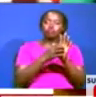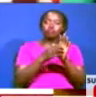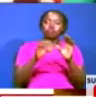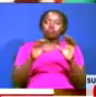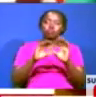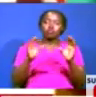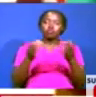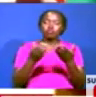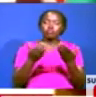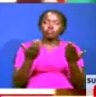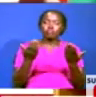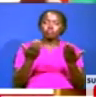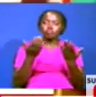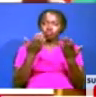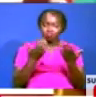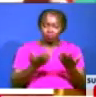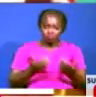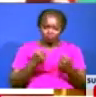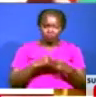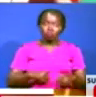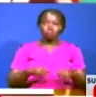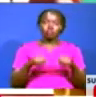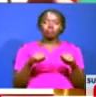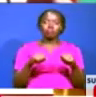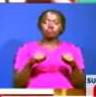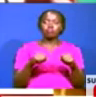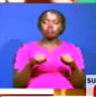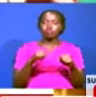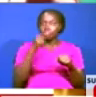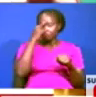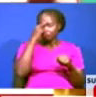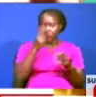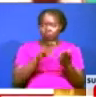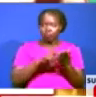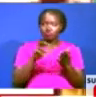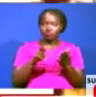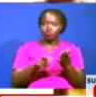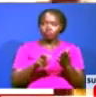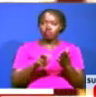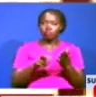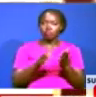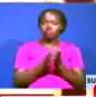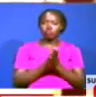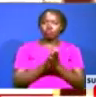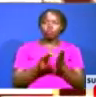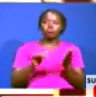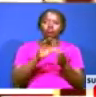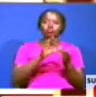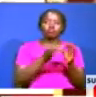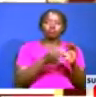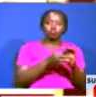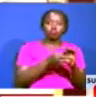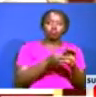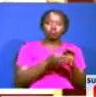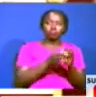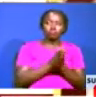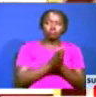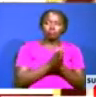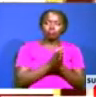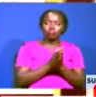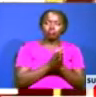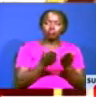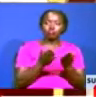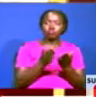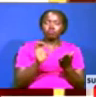to its immense potential. He urged Indians to take advantage of the robust air connection and enhanced e-visa application process